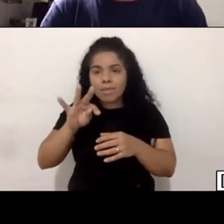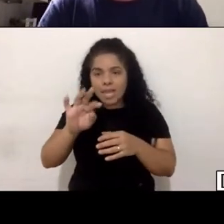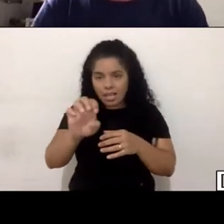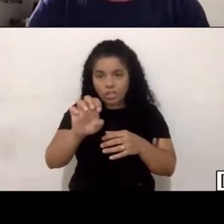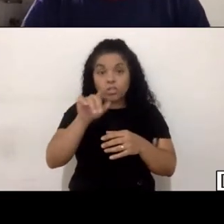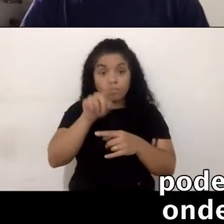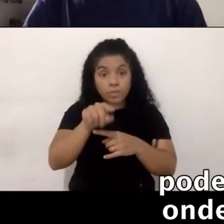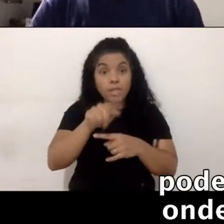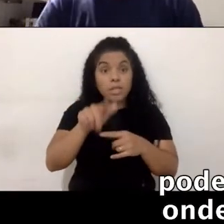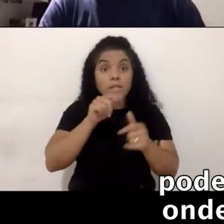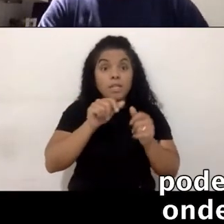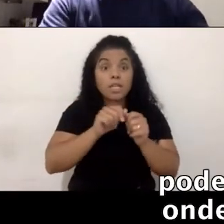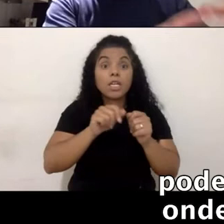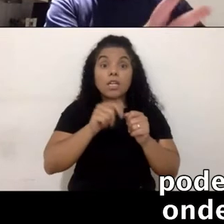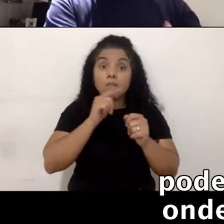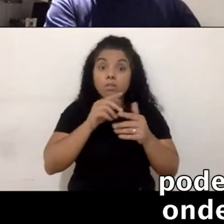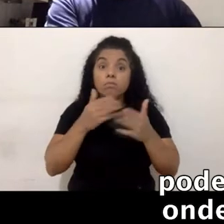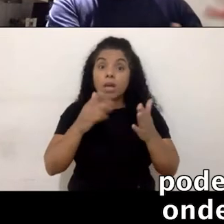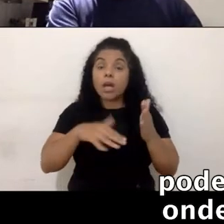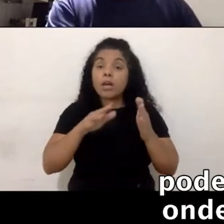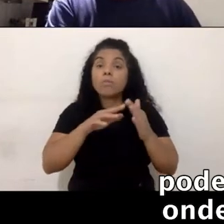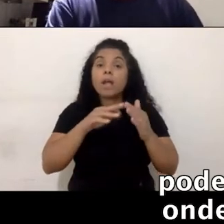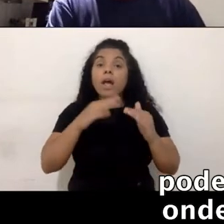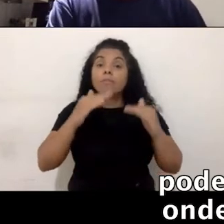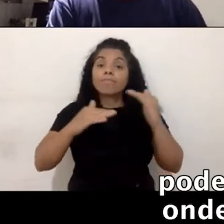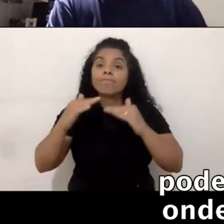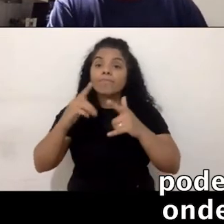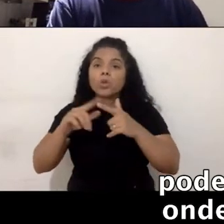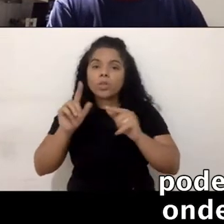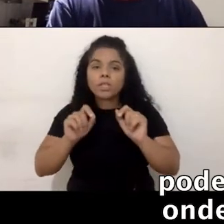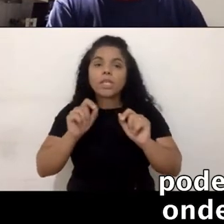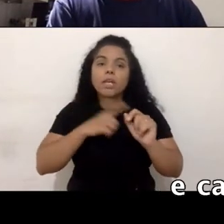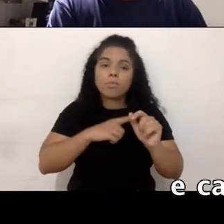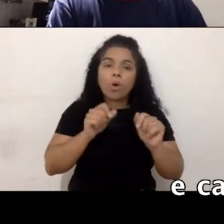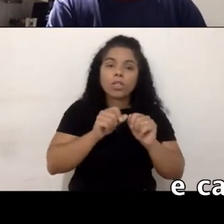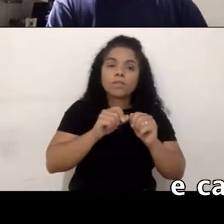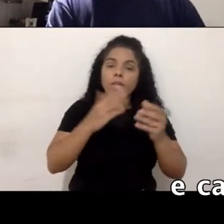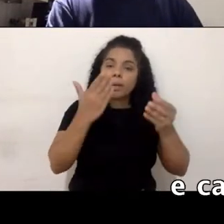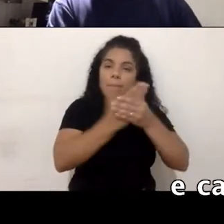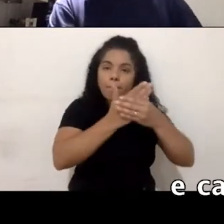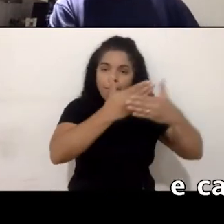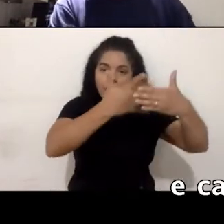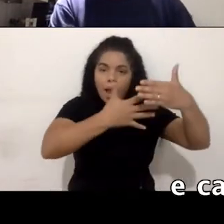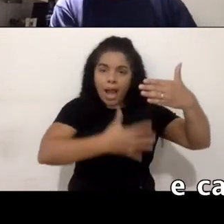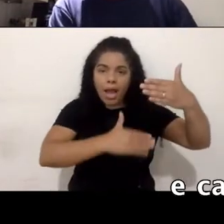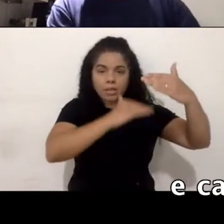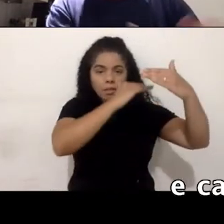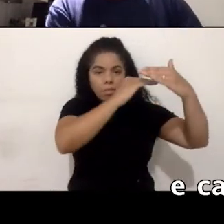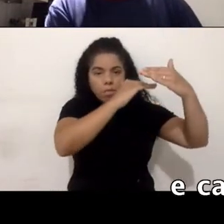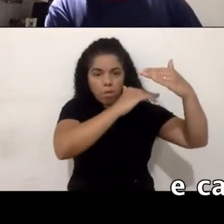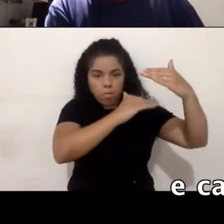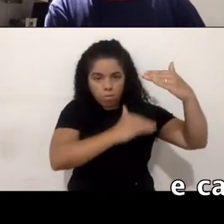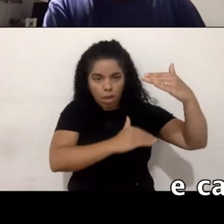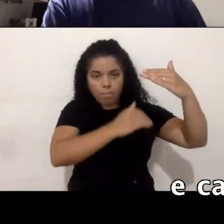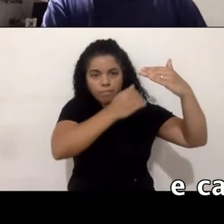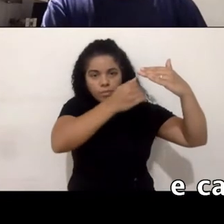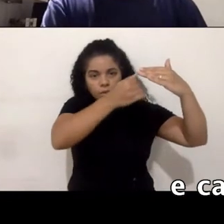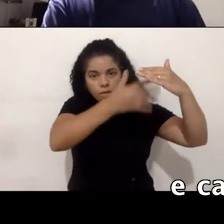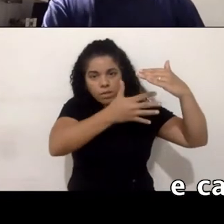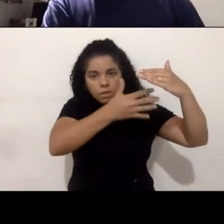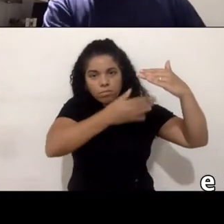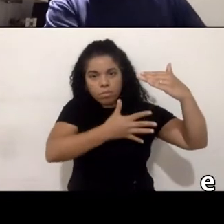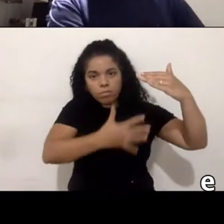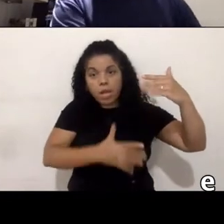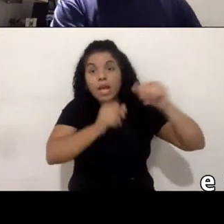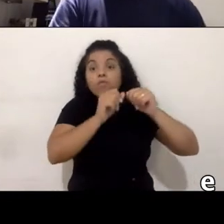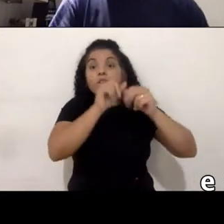with folders. So you might say you have a structure where your code for your development environment is in one folder, testing, staging, prod each have their own